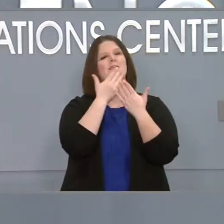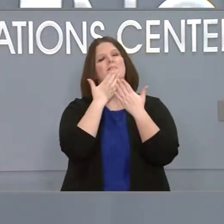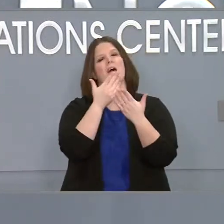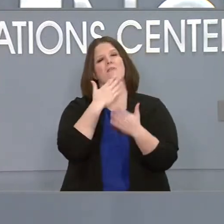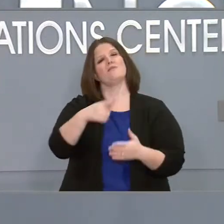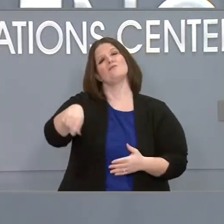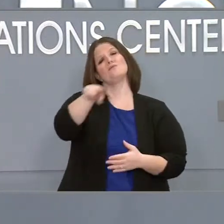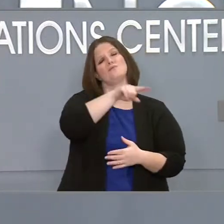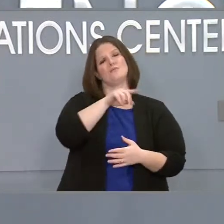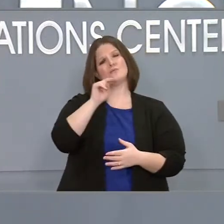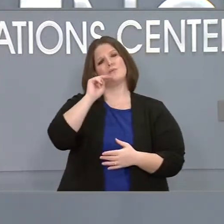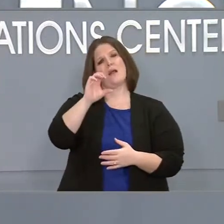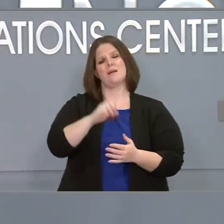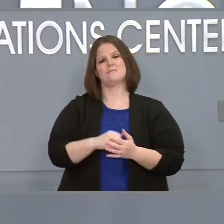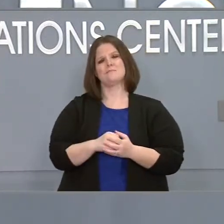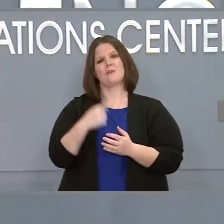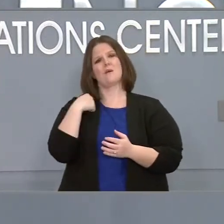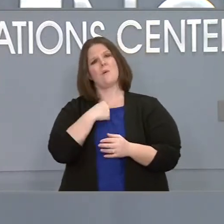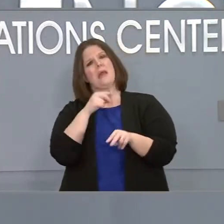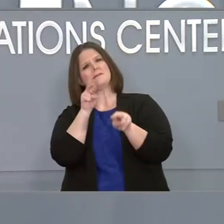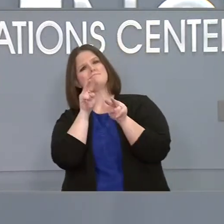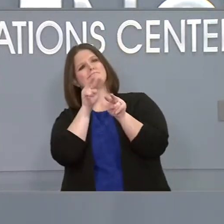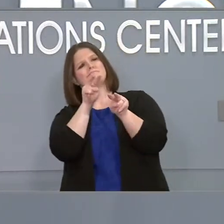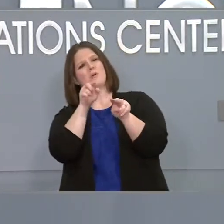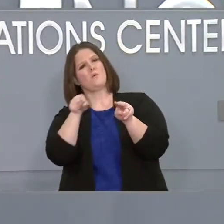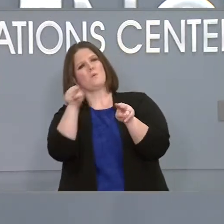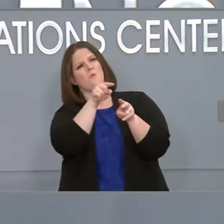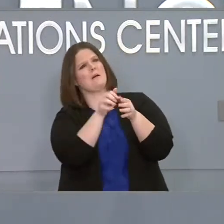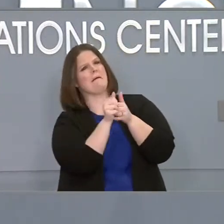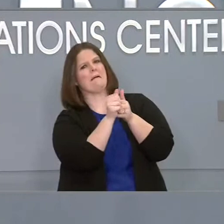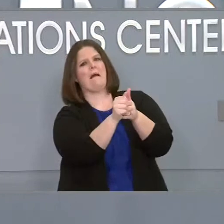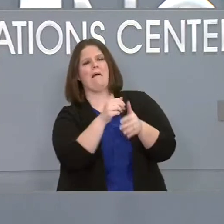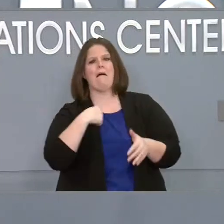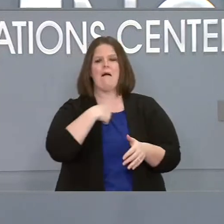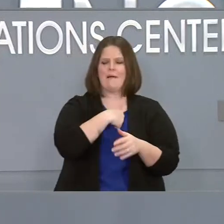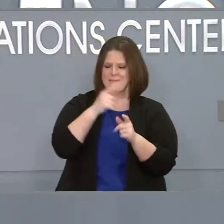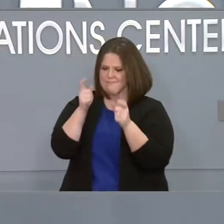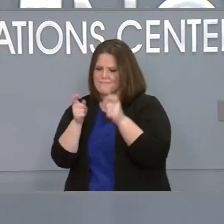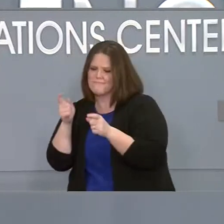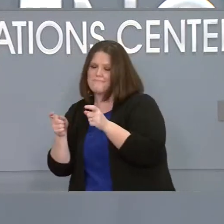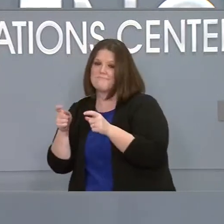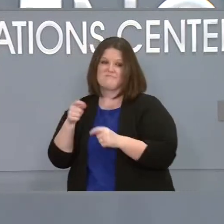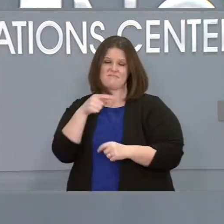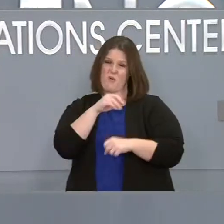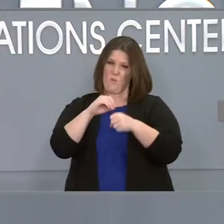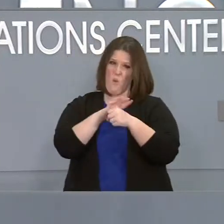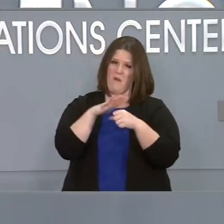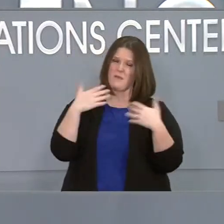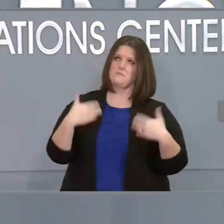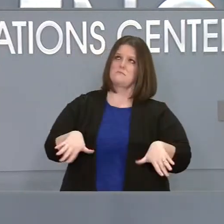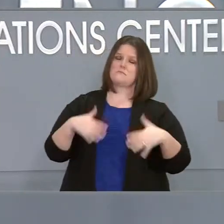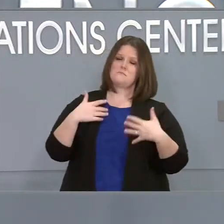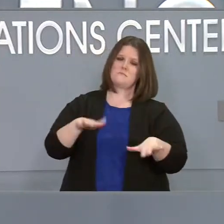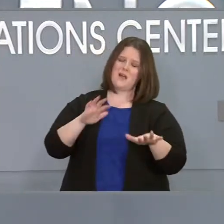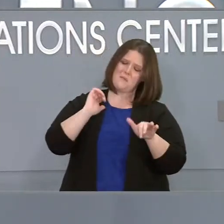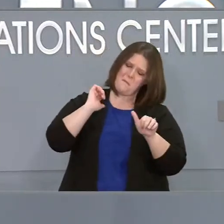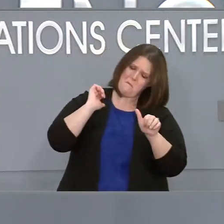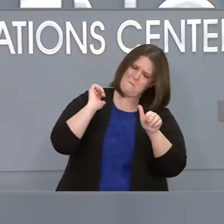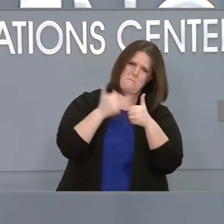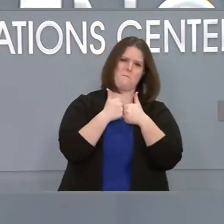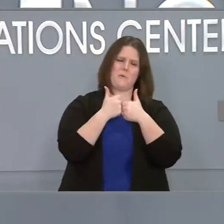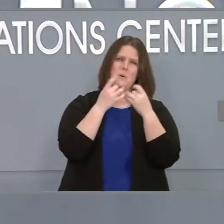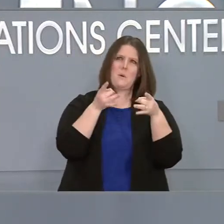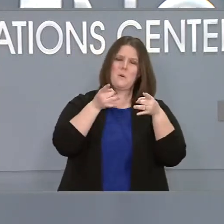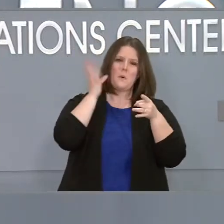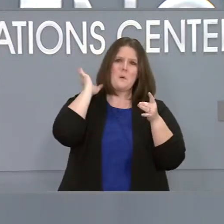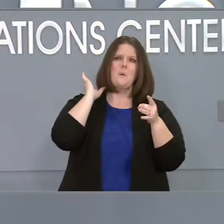crisis, you have been our North Star. This virus has been formidable, but it's no match for your resilience